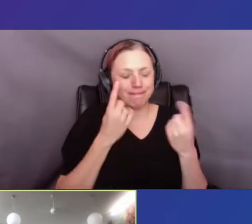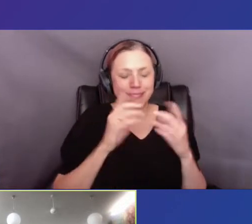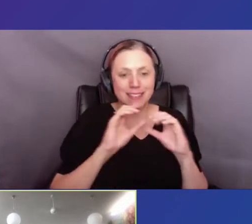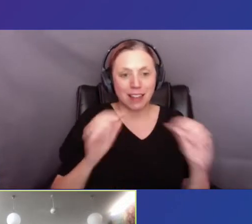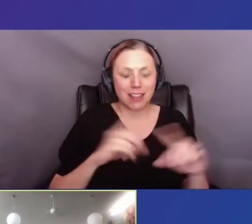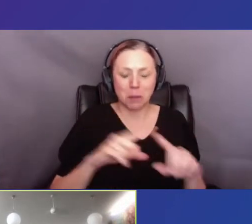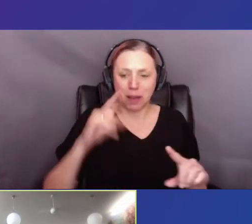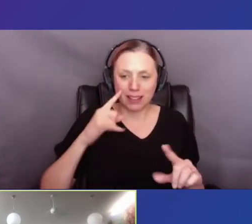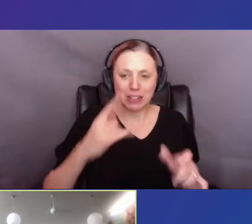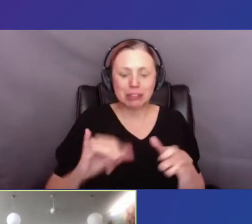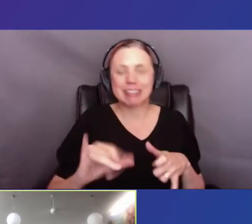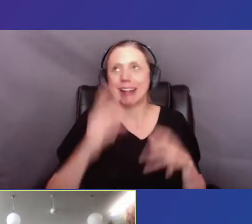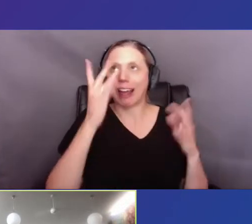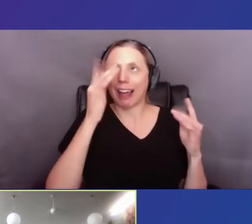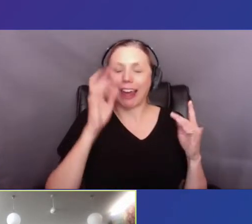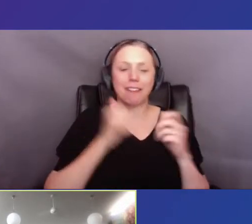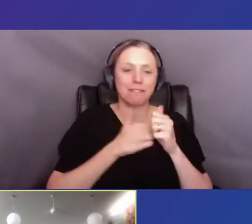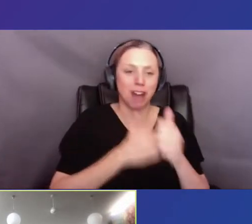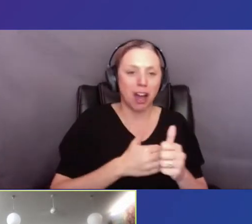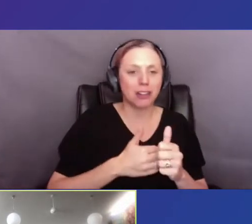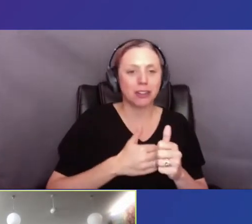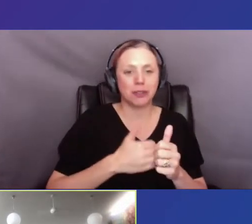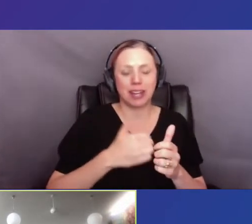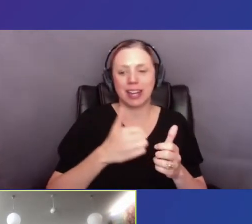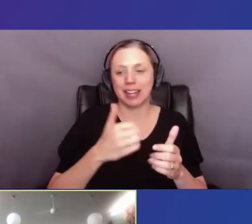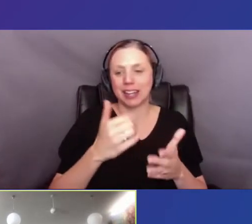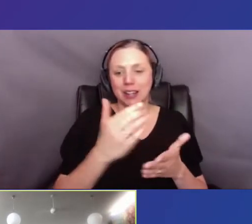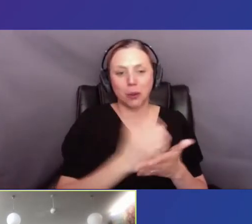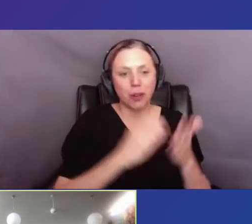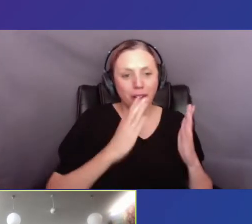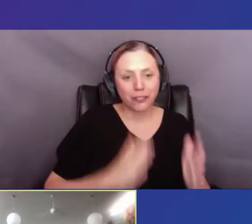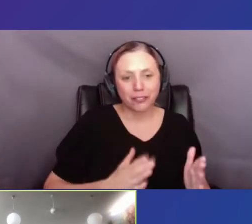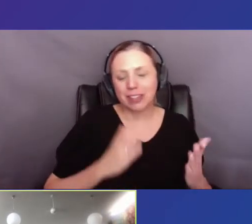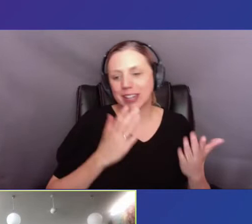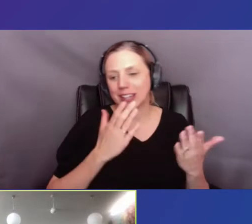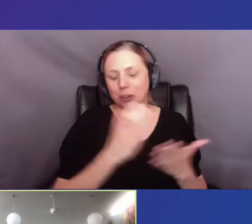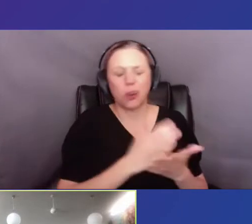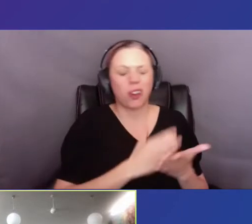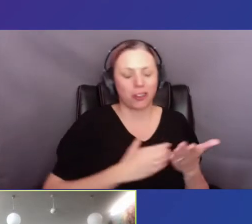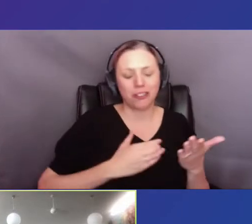connecting, following choreography.